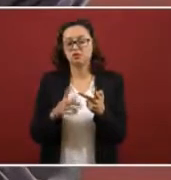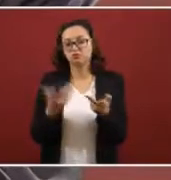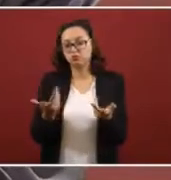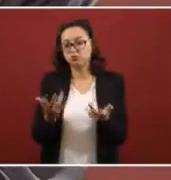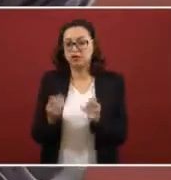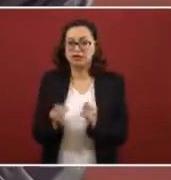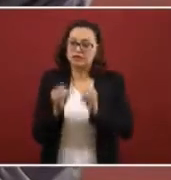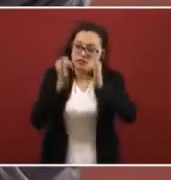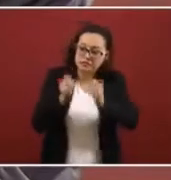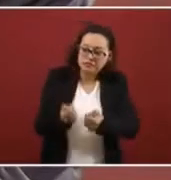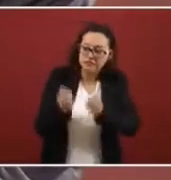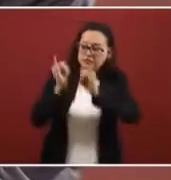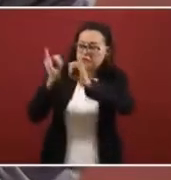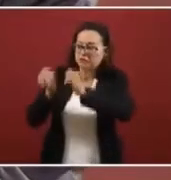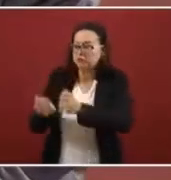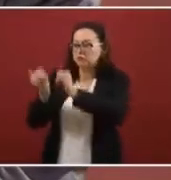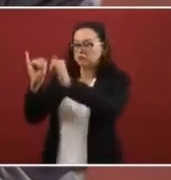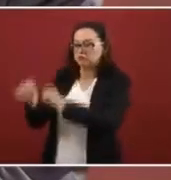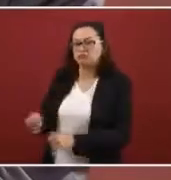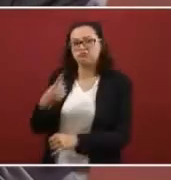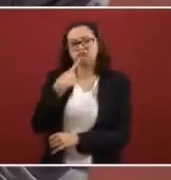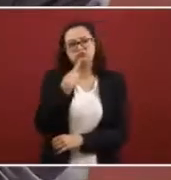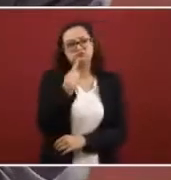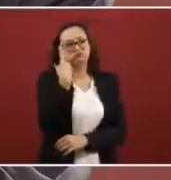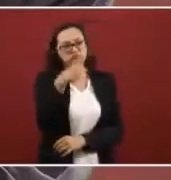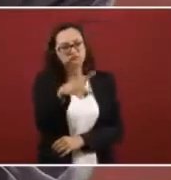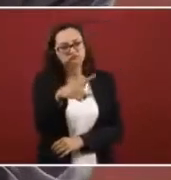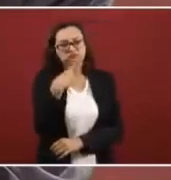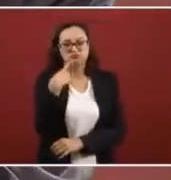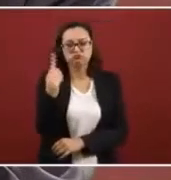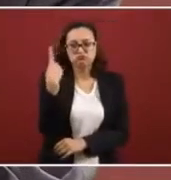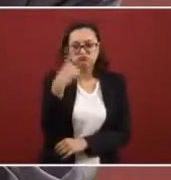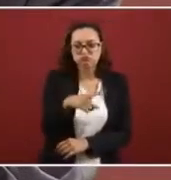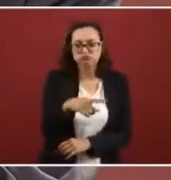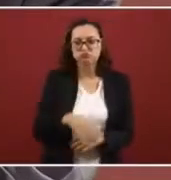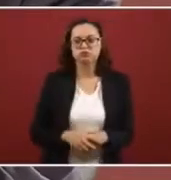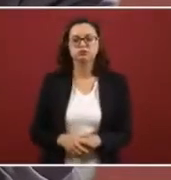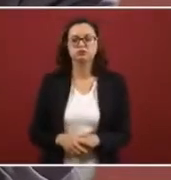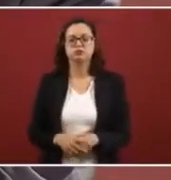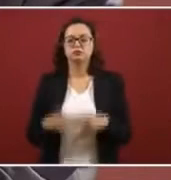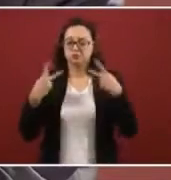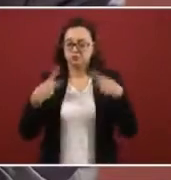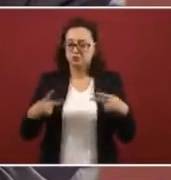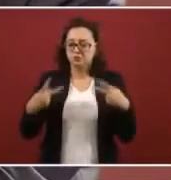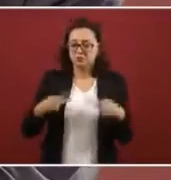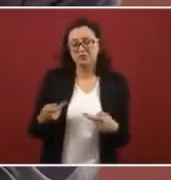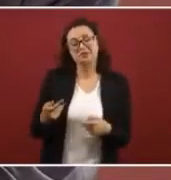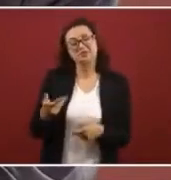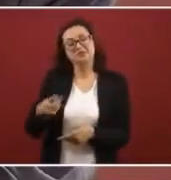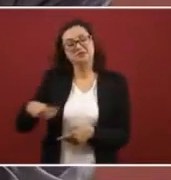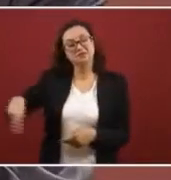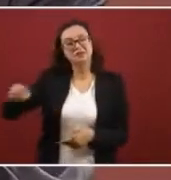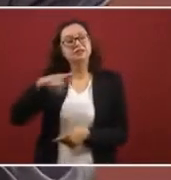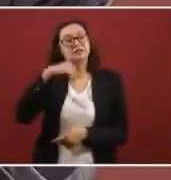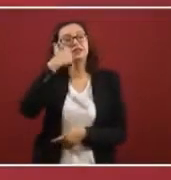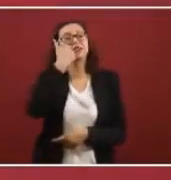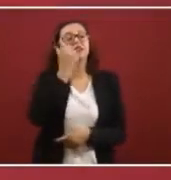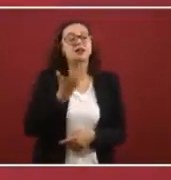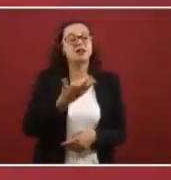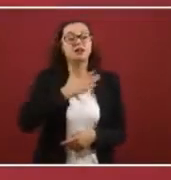demands that are more personalized. The people want that